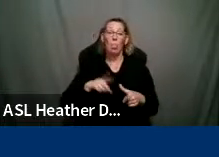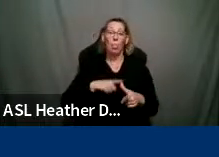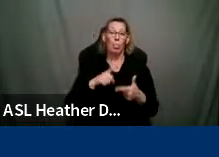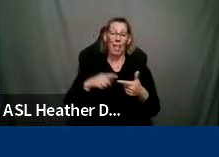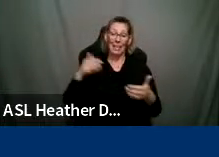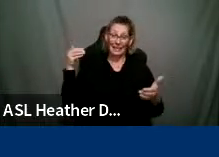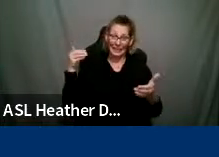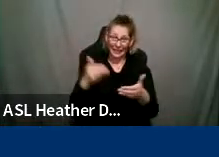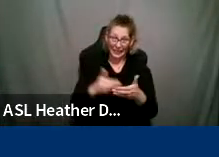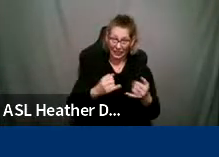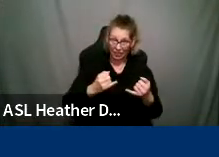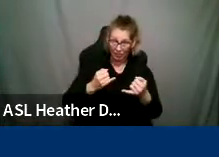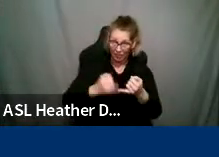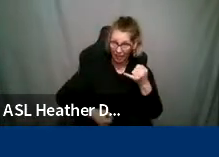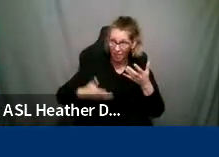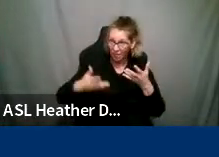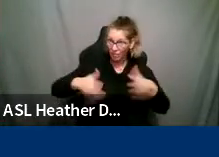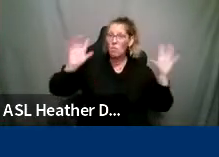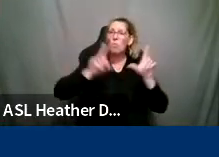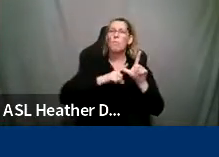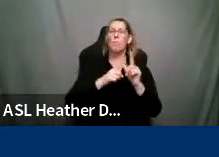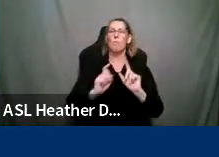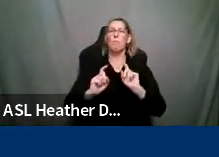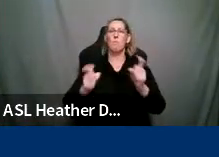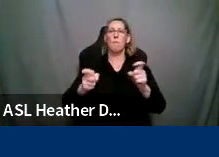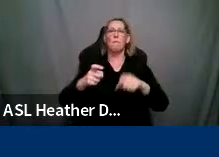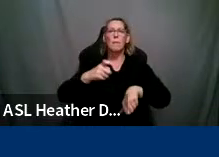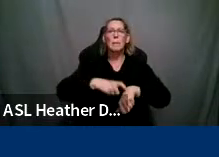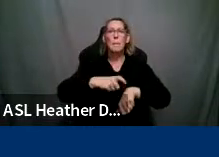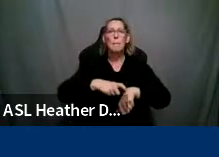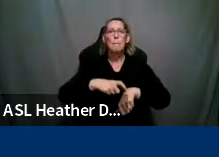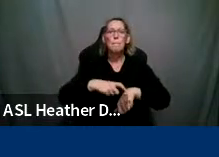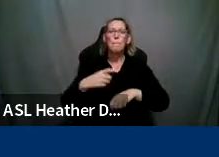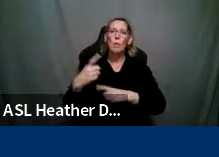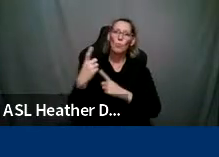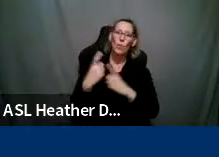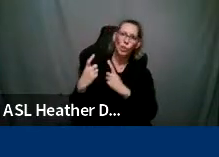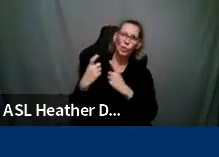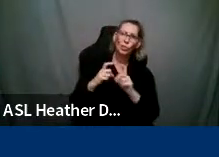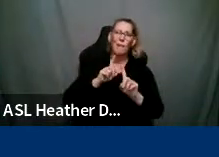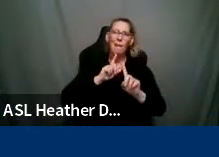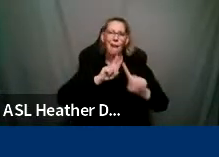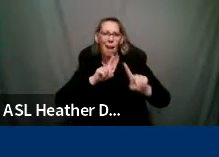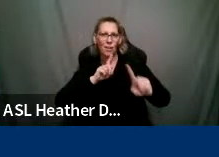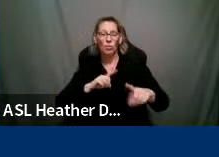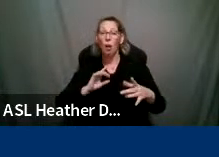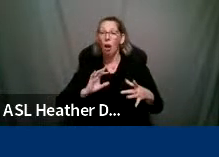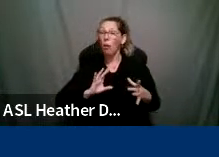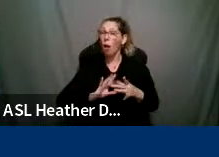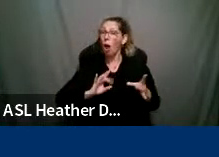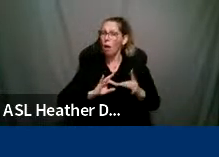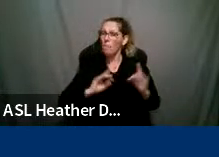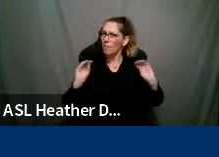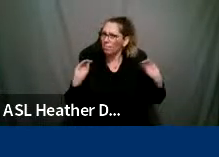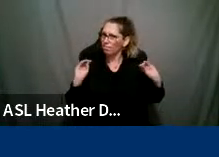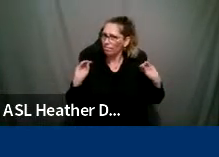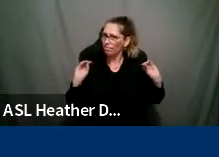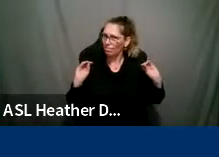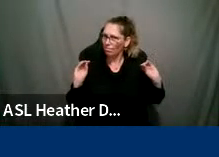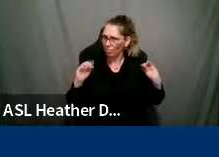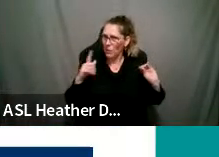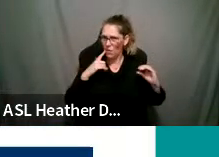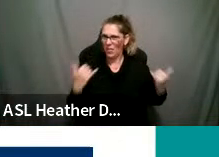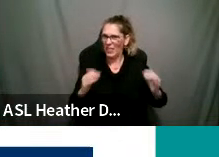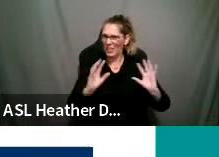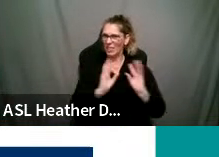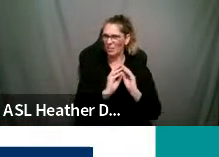mentioned earlier, we'll be providing some time for questions and answers, but we won't be taking comments in this session. Next slide,